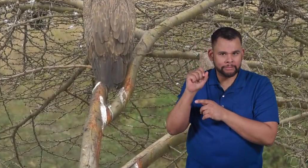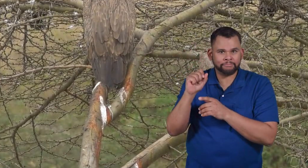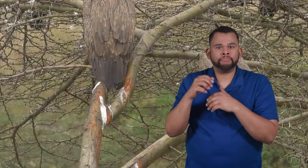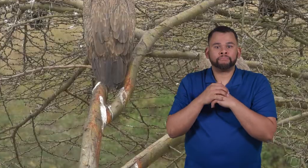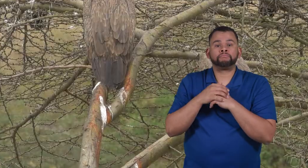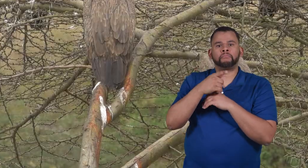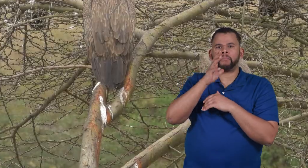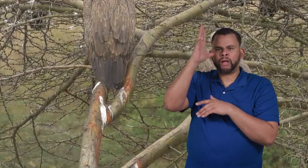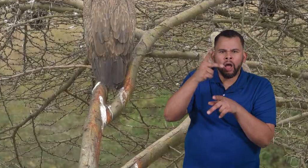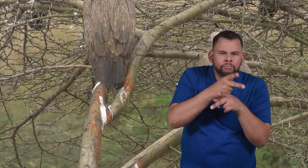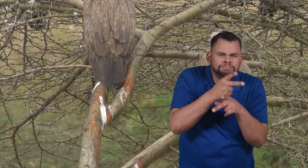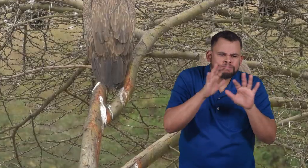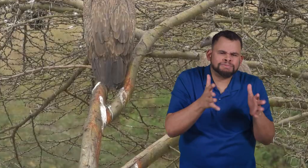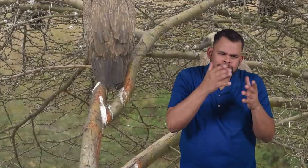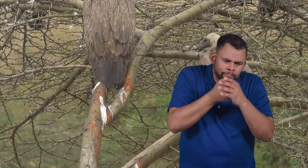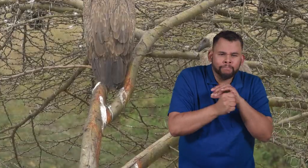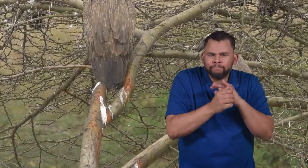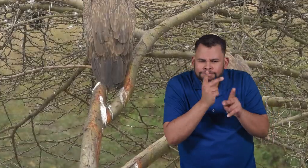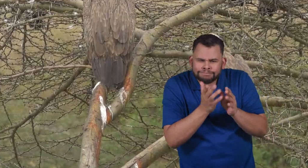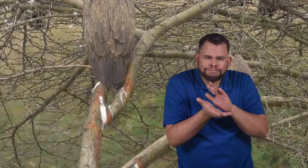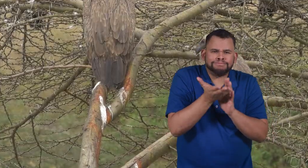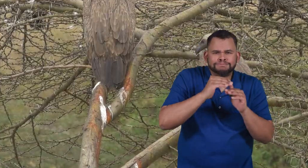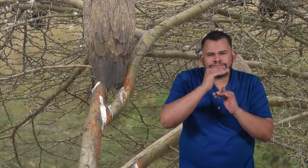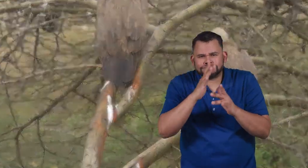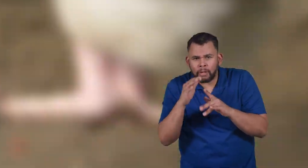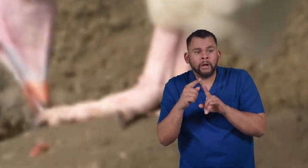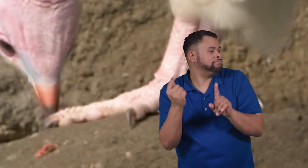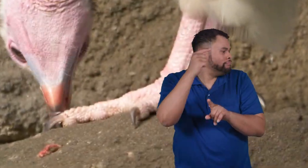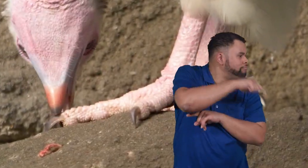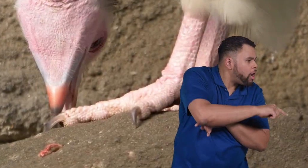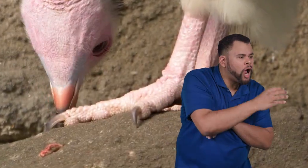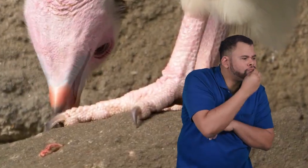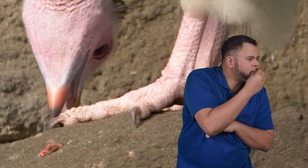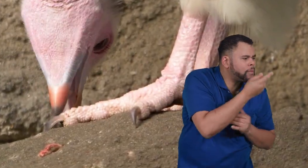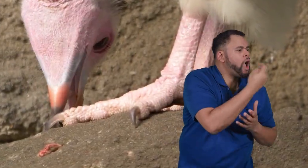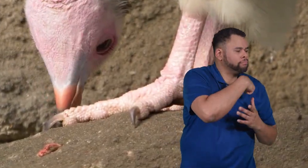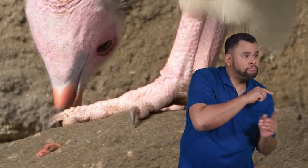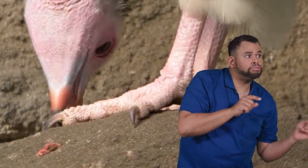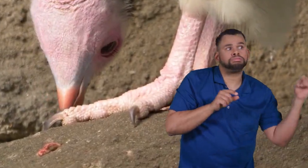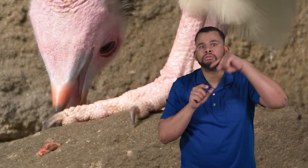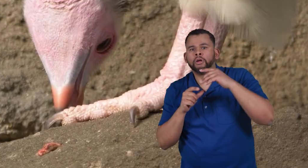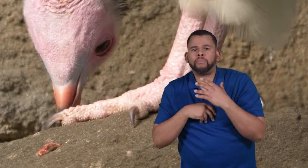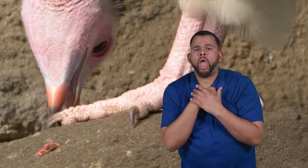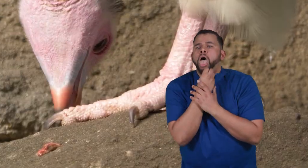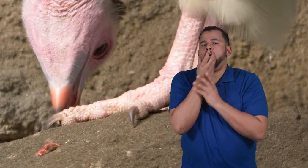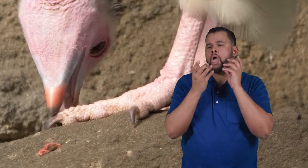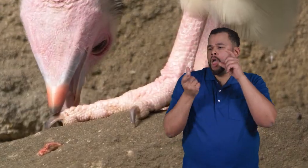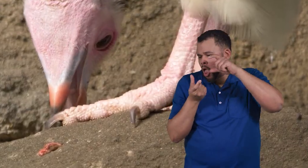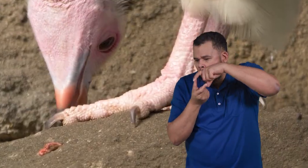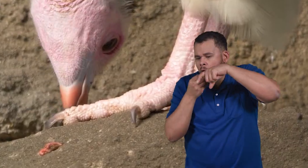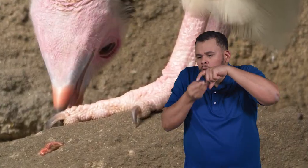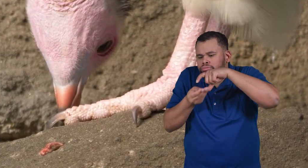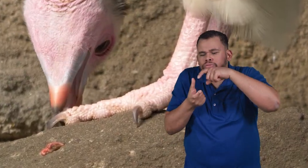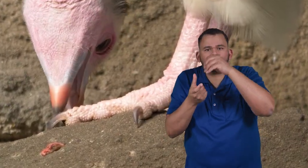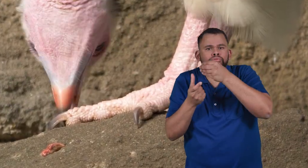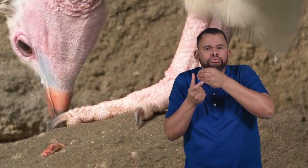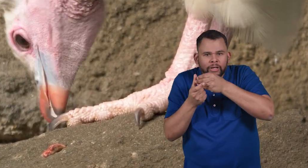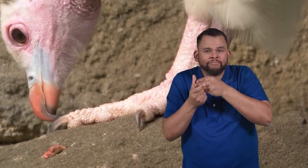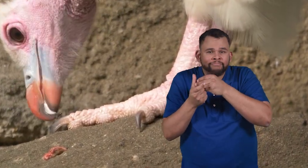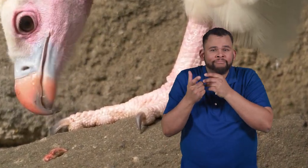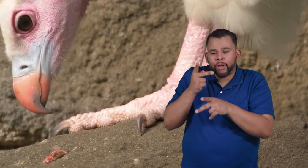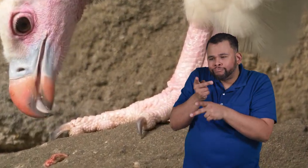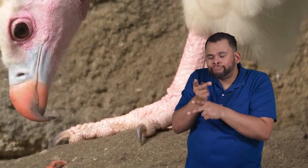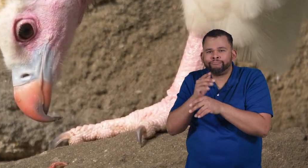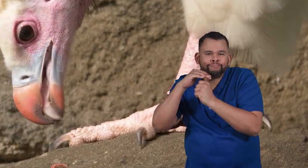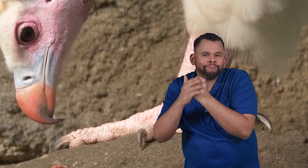parents take turns keeping them warm and feeding them. They regurgitate or bring back up food from their stomachs